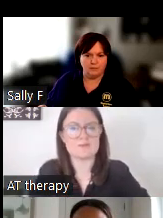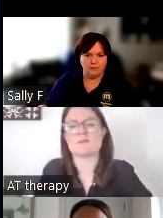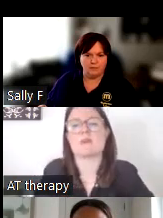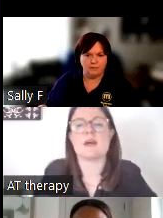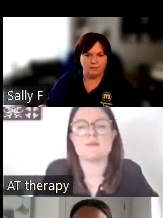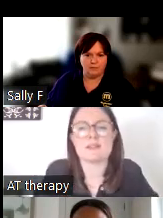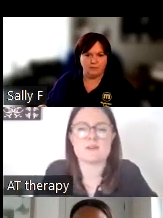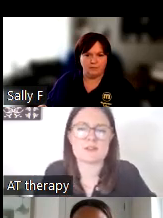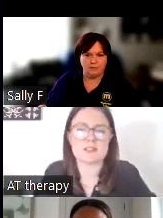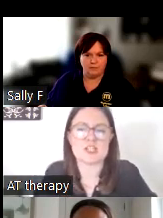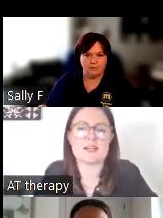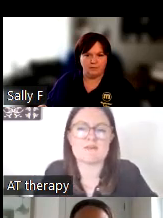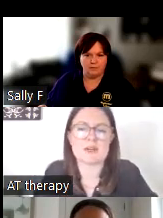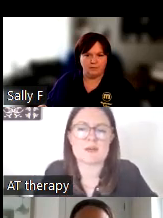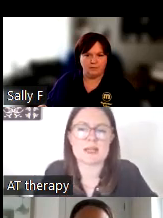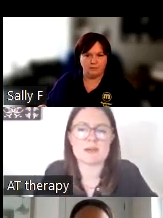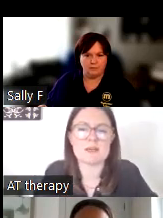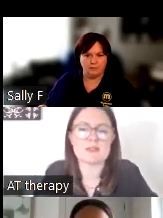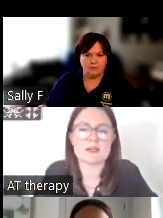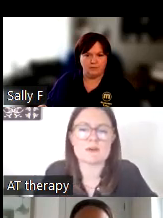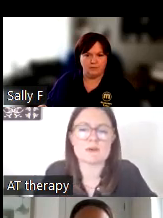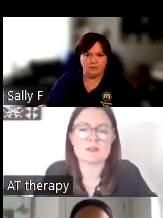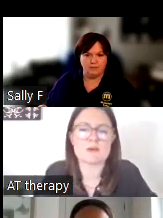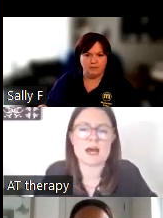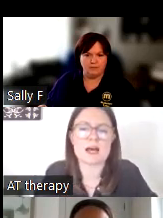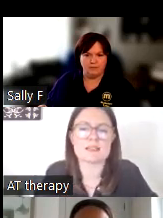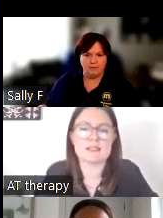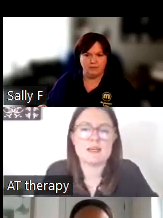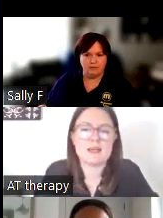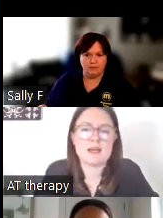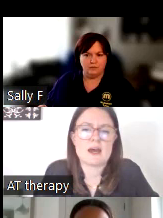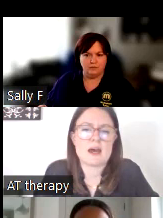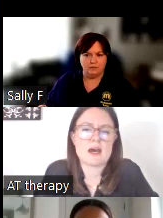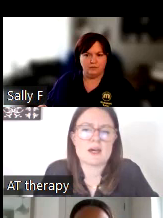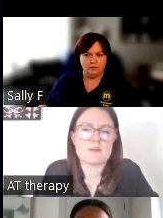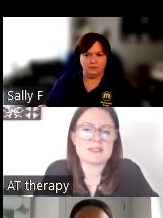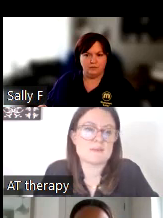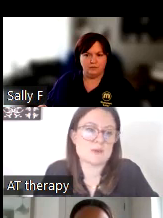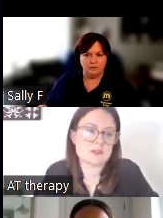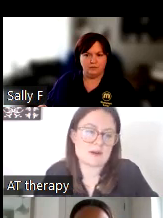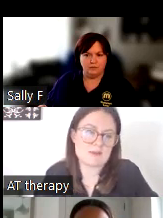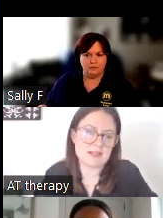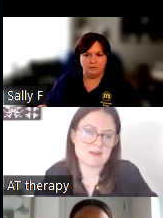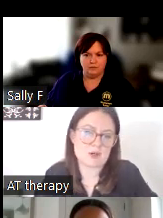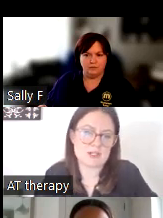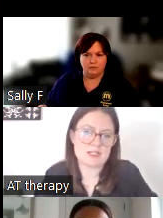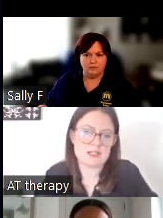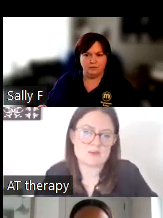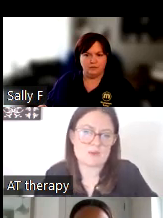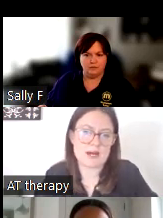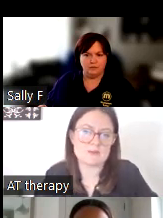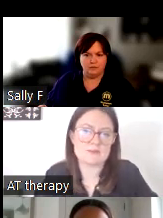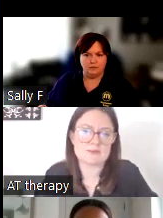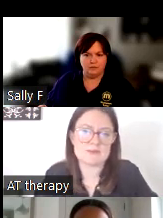know, is not just a sign vocabulary, but it also has symbols that represent the words